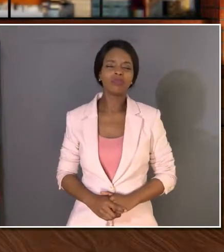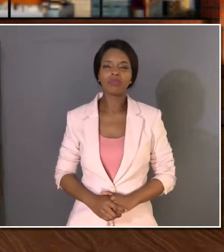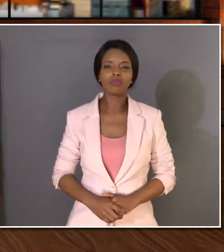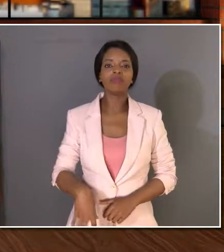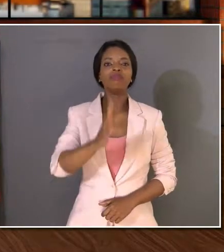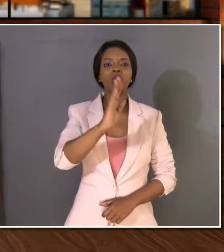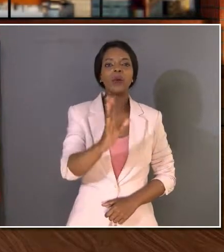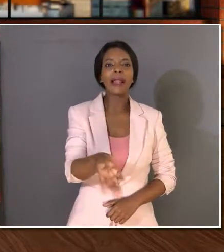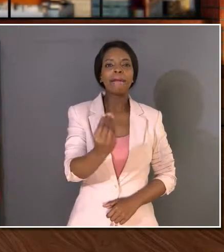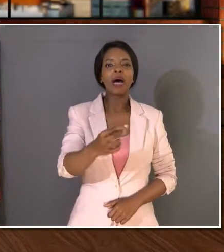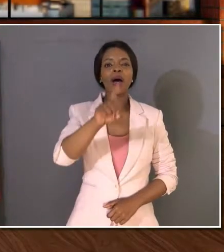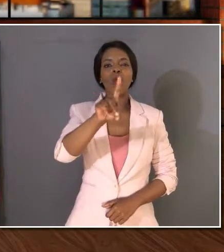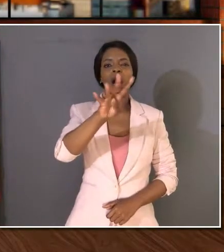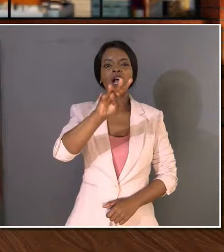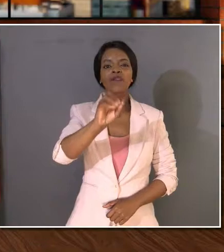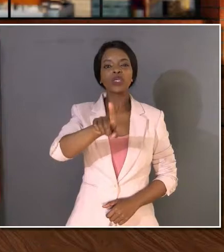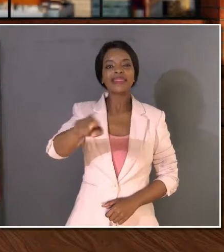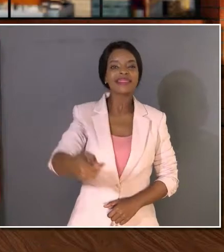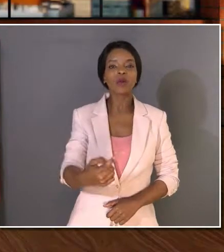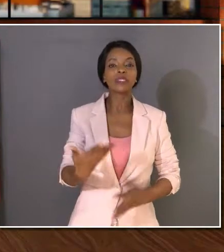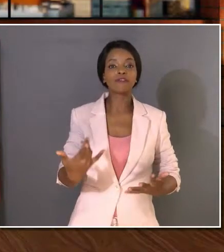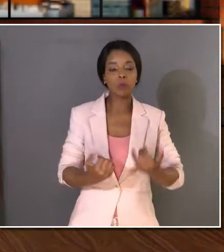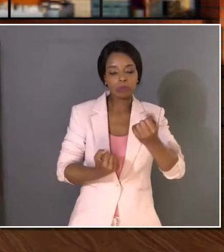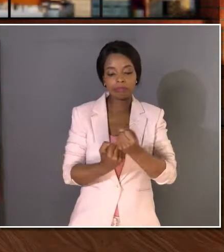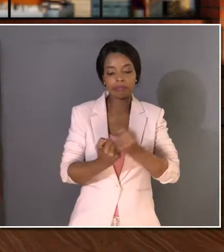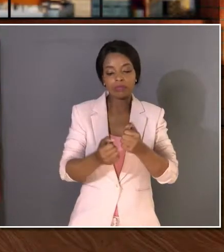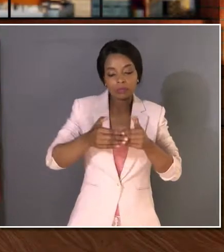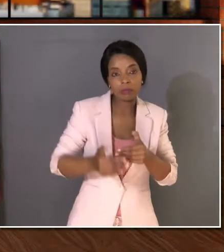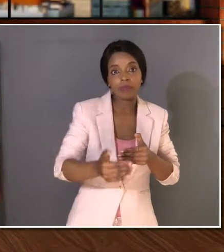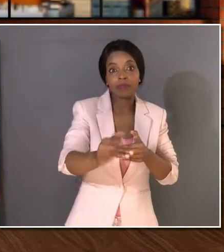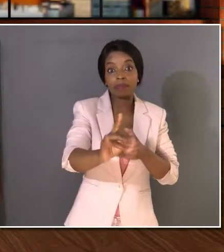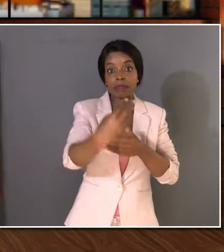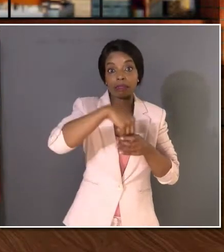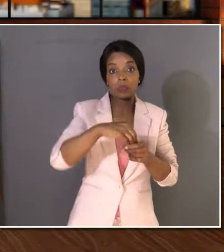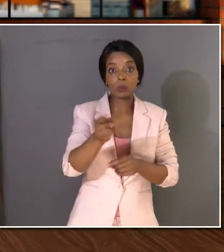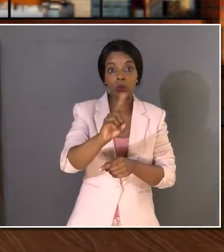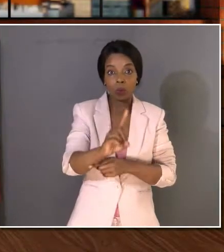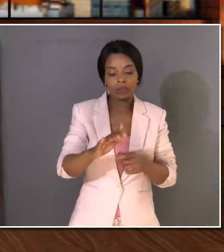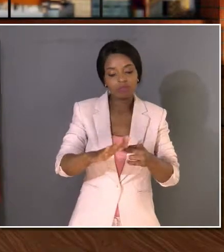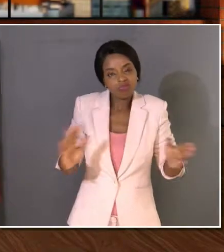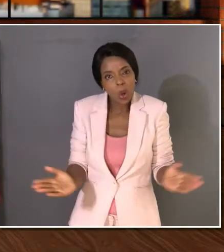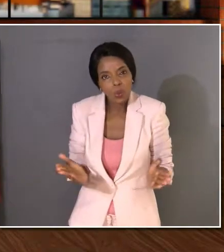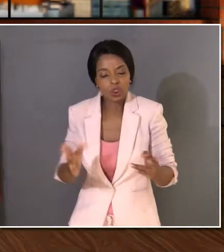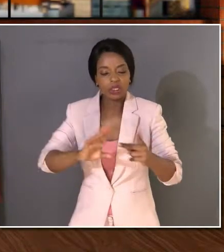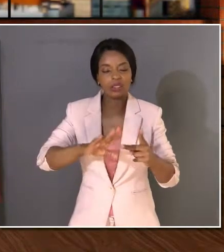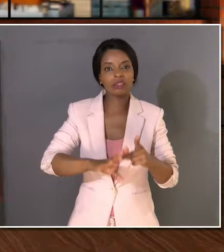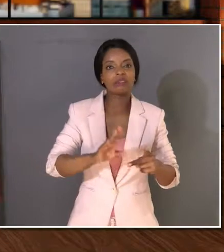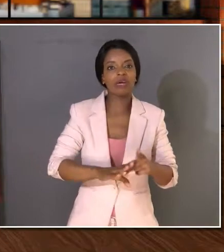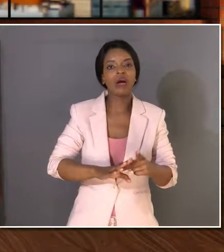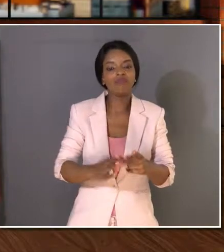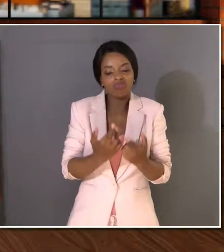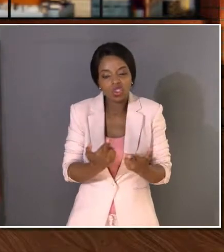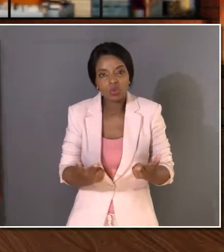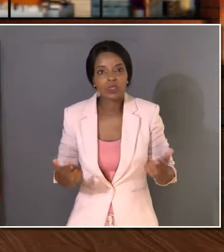of 140,000 rands. This includes mentorship and coaching to ensure that their social impact can be replicated